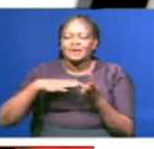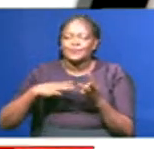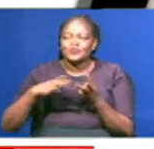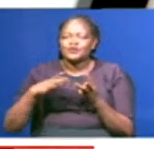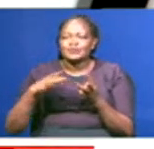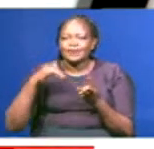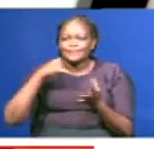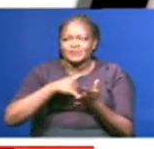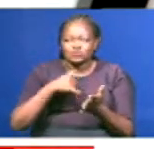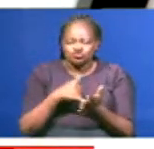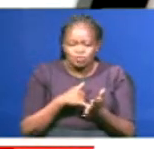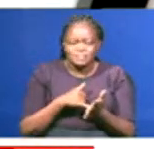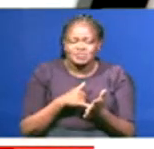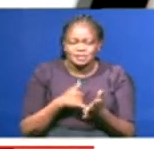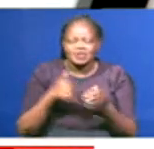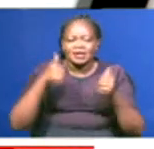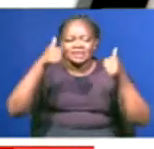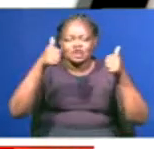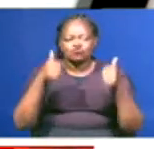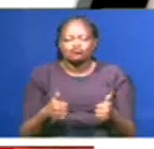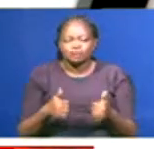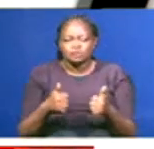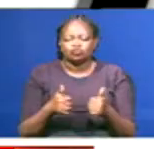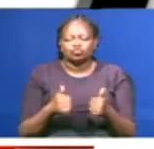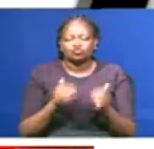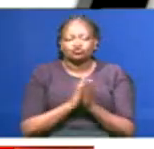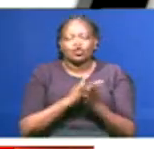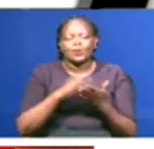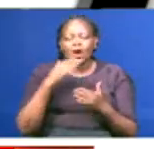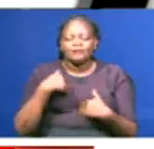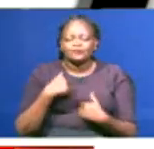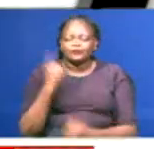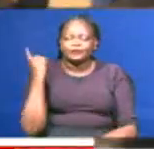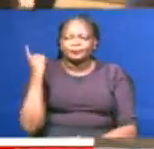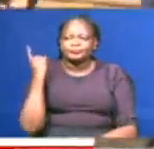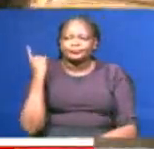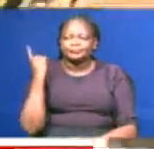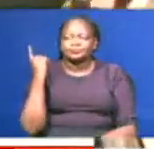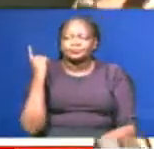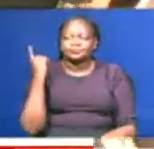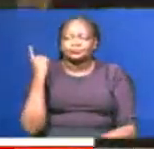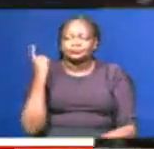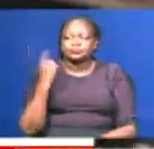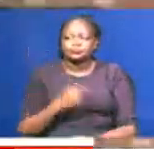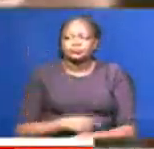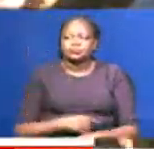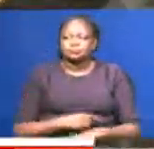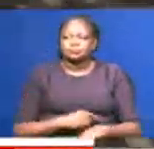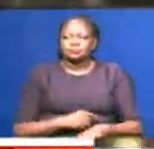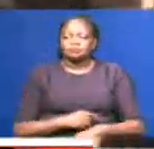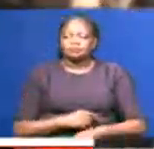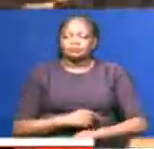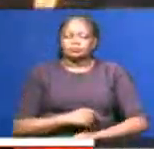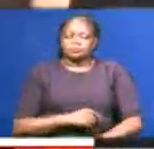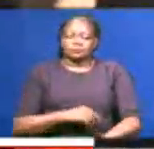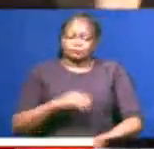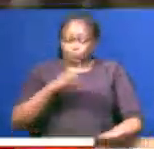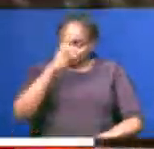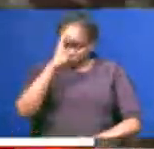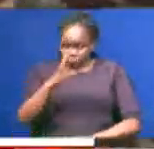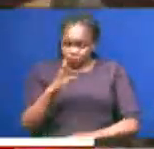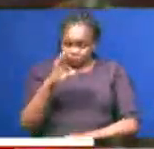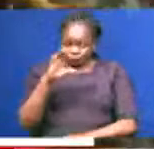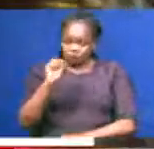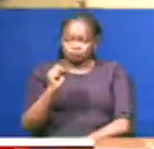included in the notice. Timothy Kipnusu is on that story. On Sunday, Interior Cabinet Secretary